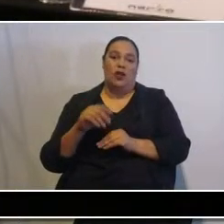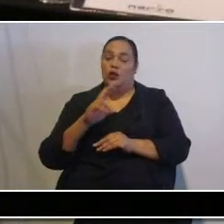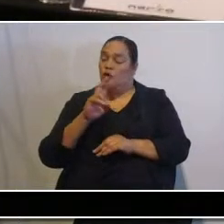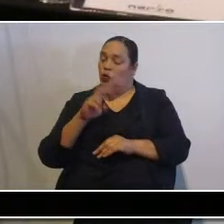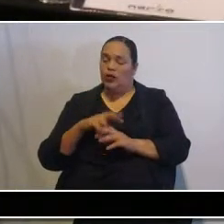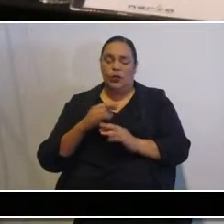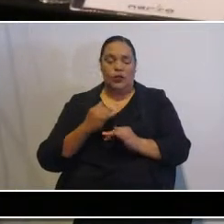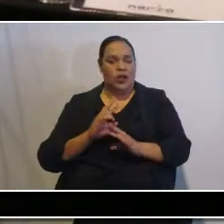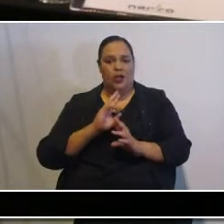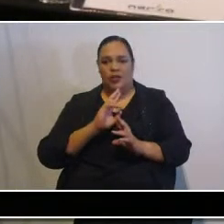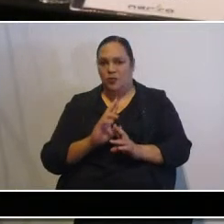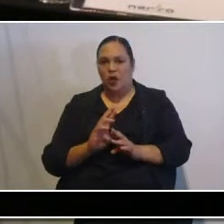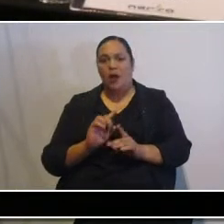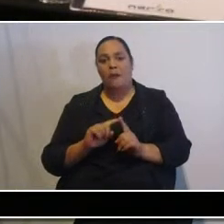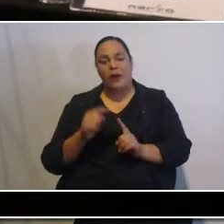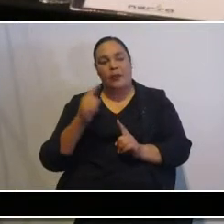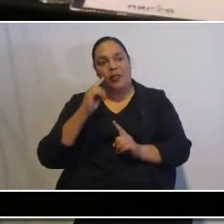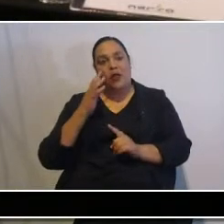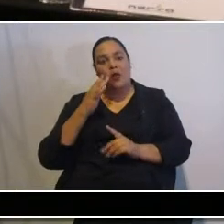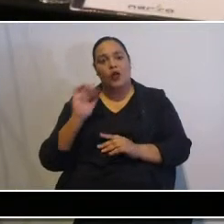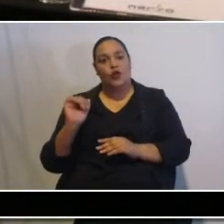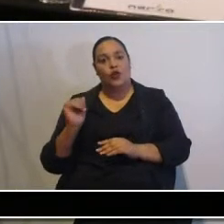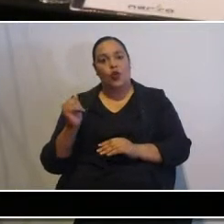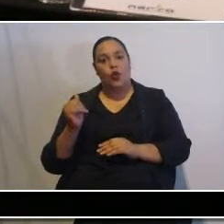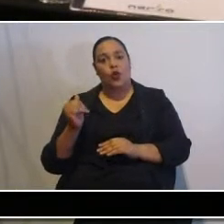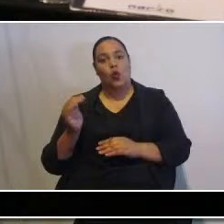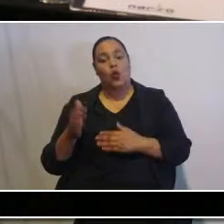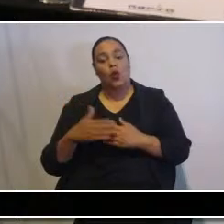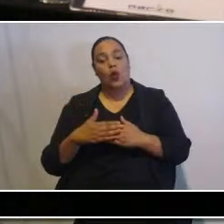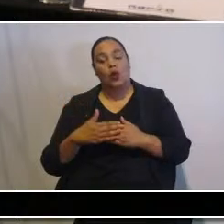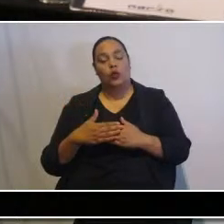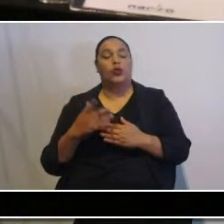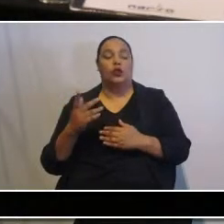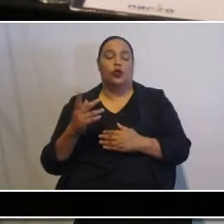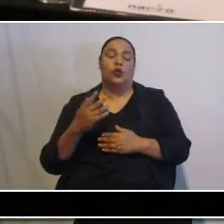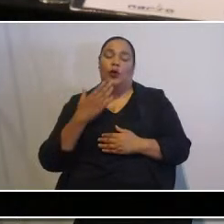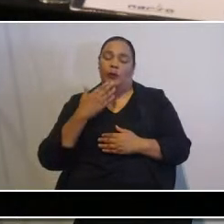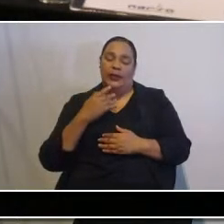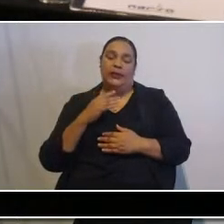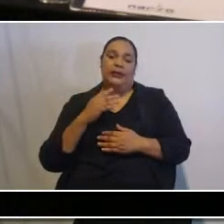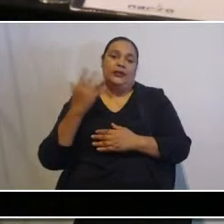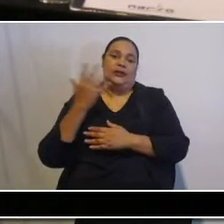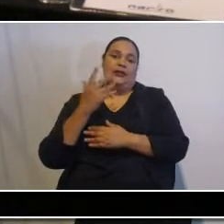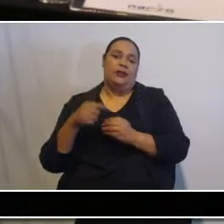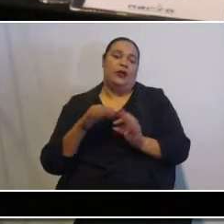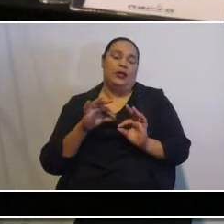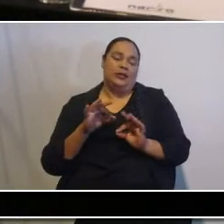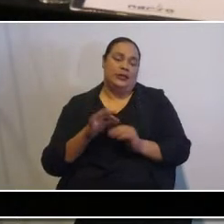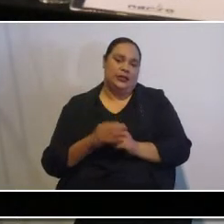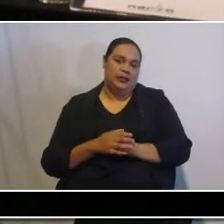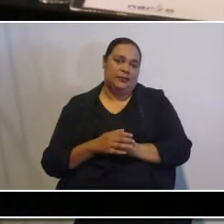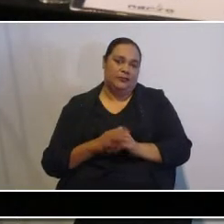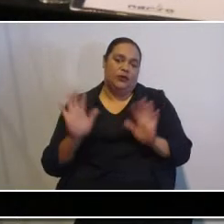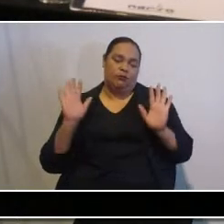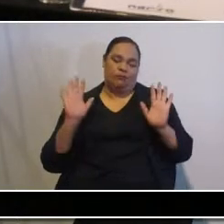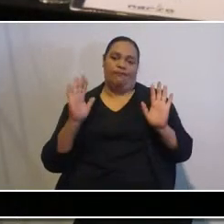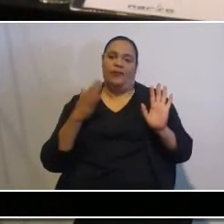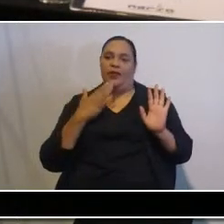now, but I think that in your subsequent presentation, please talk to that as well. I'll leave it at that.